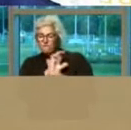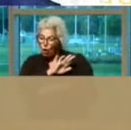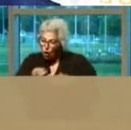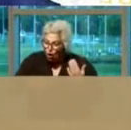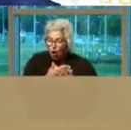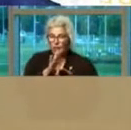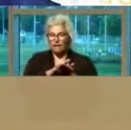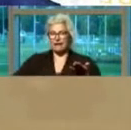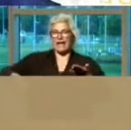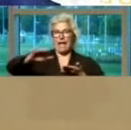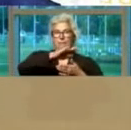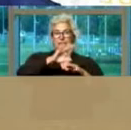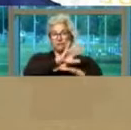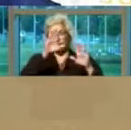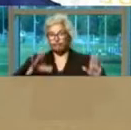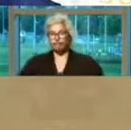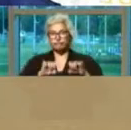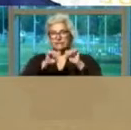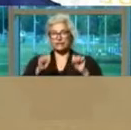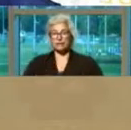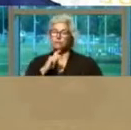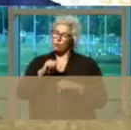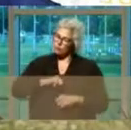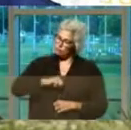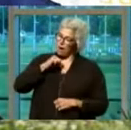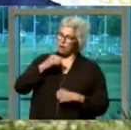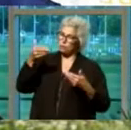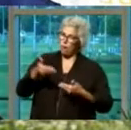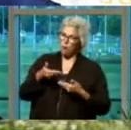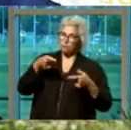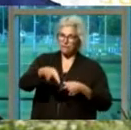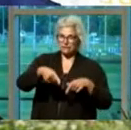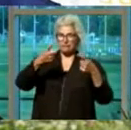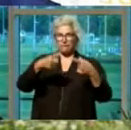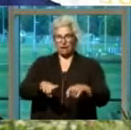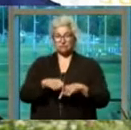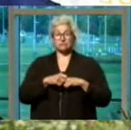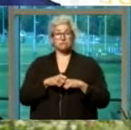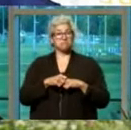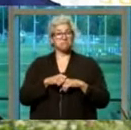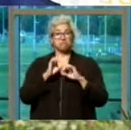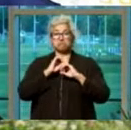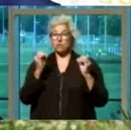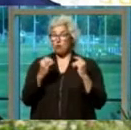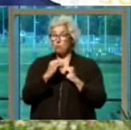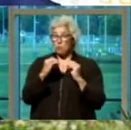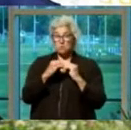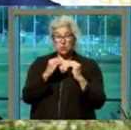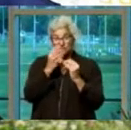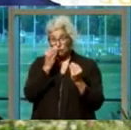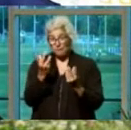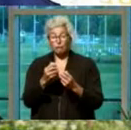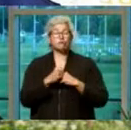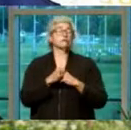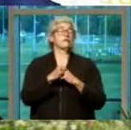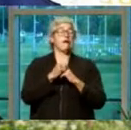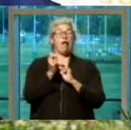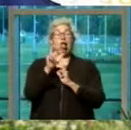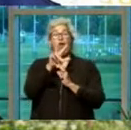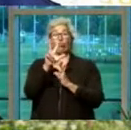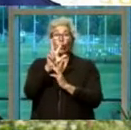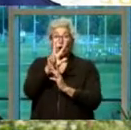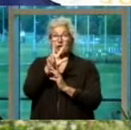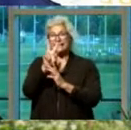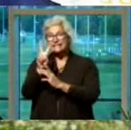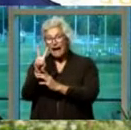system. And so we're proud to host this event. And without further ado, ladies and gentlemen, let me introduce to you the 32nd Secretary